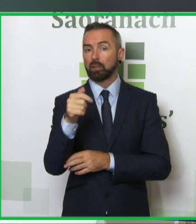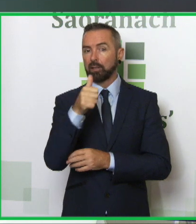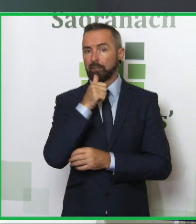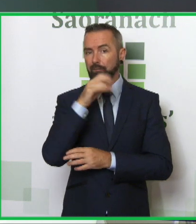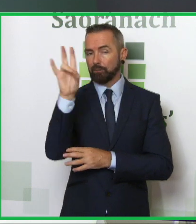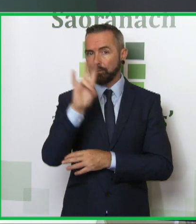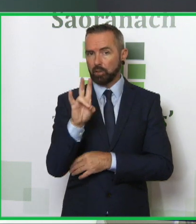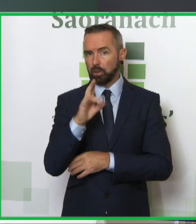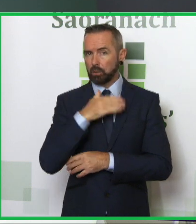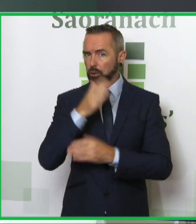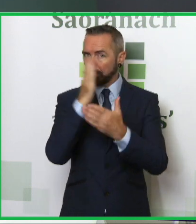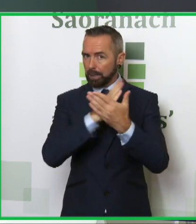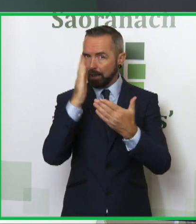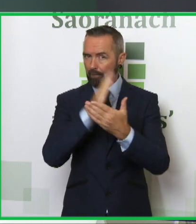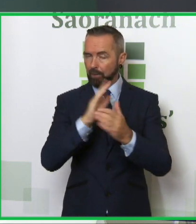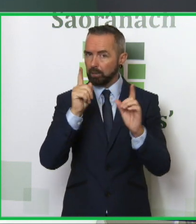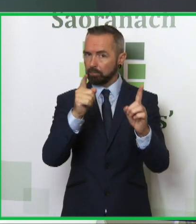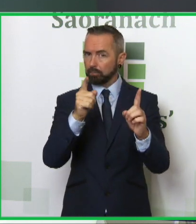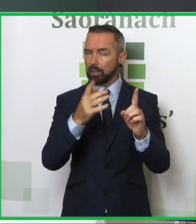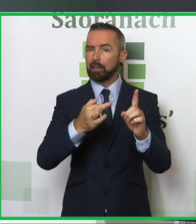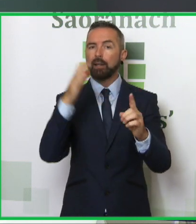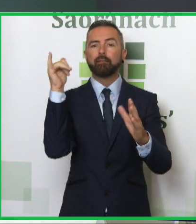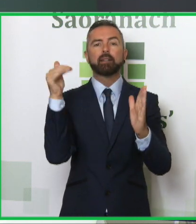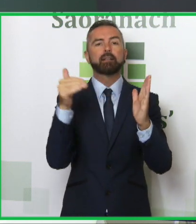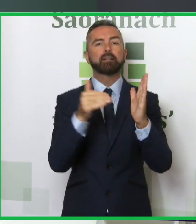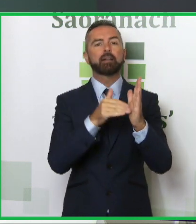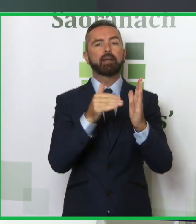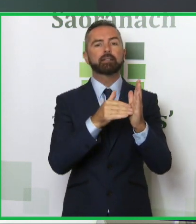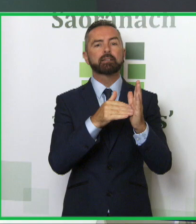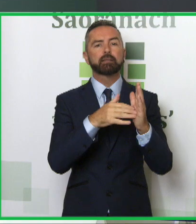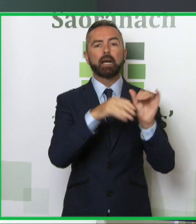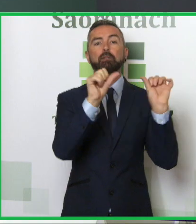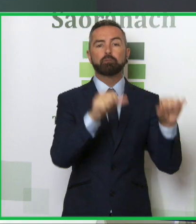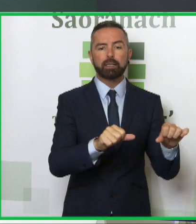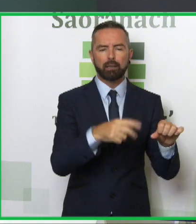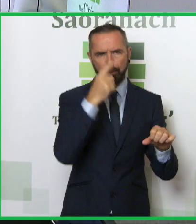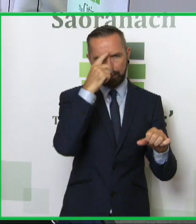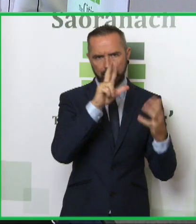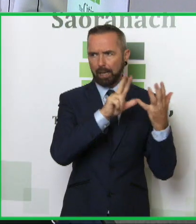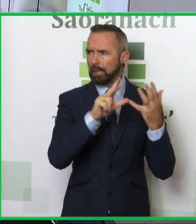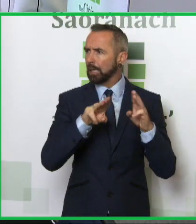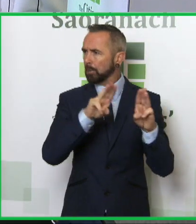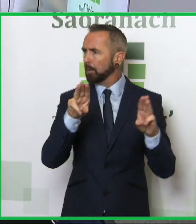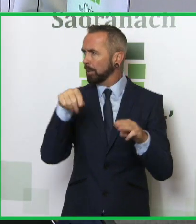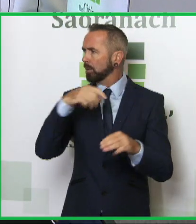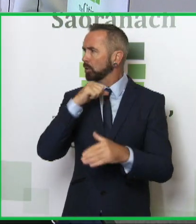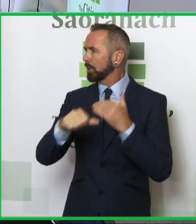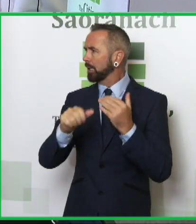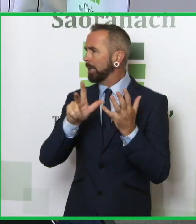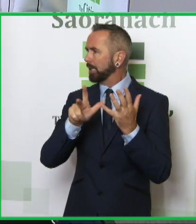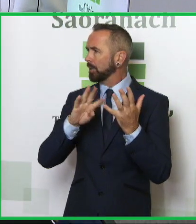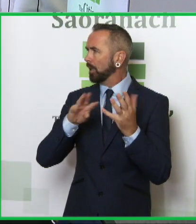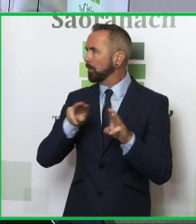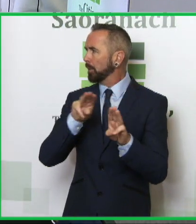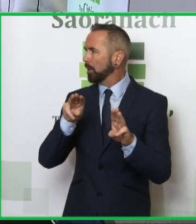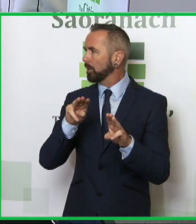question, just to be clear, if the yes votes, I think we've 88 people, 89,